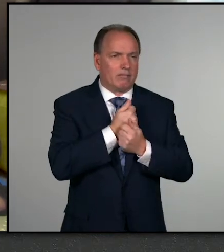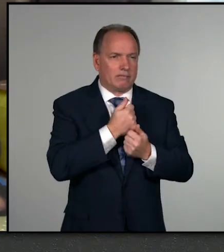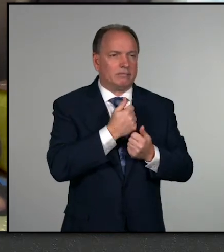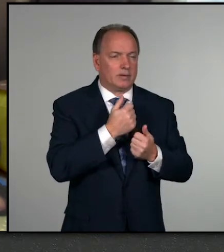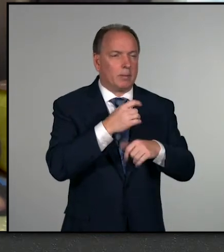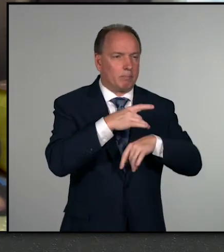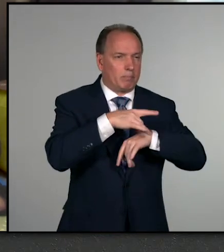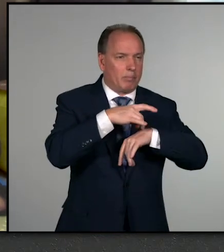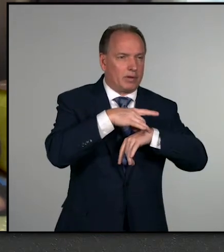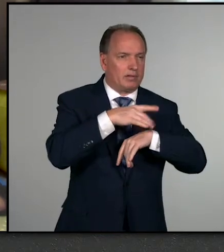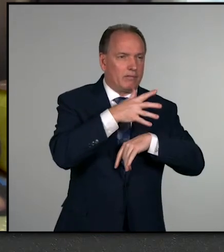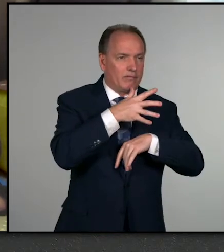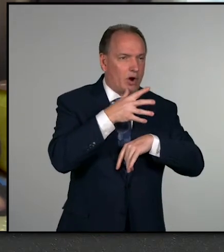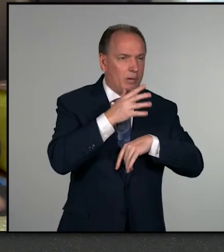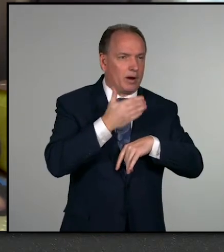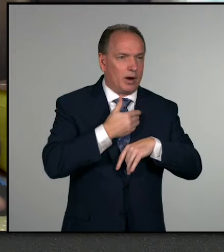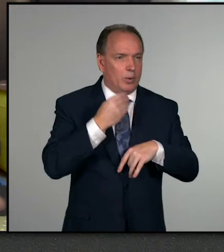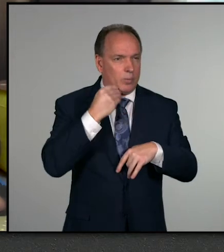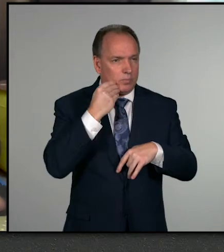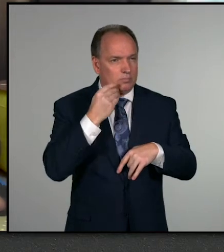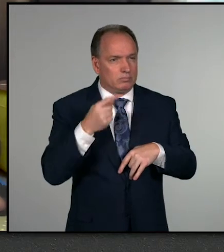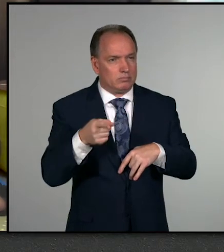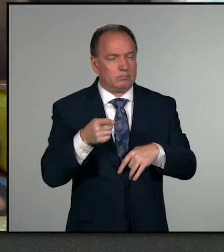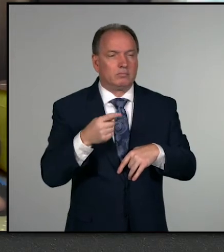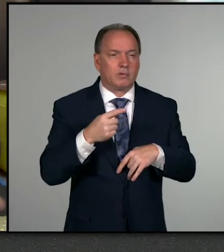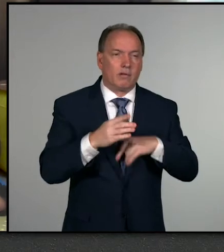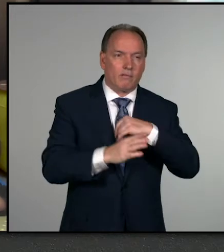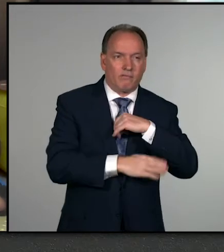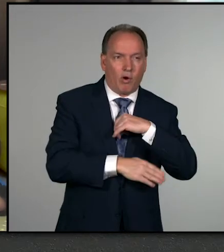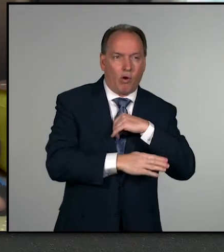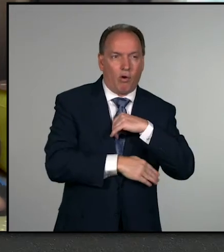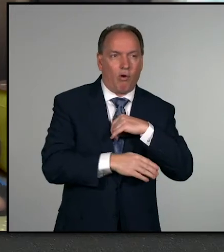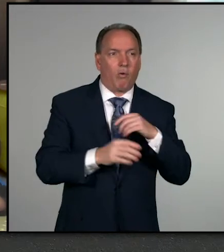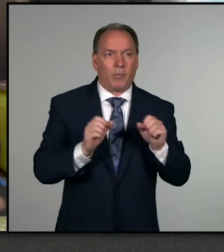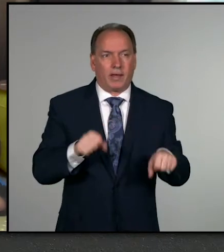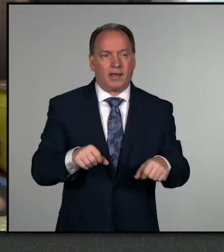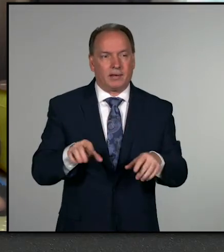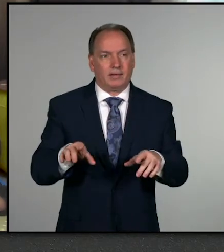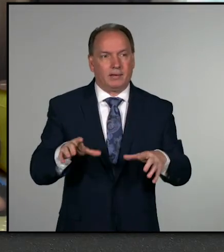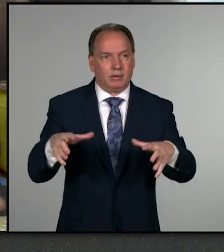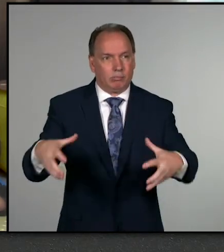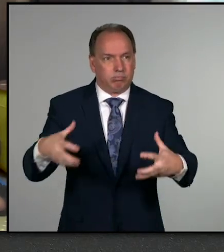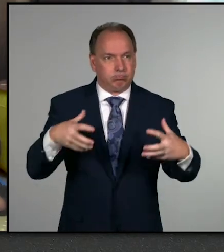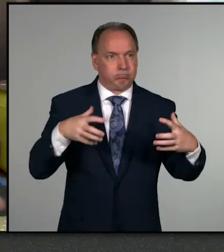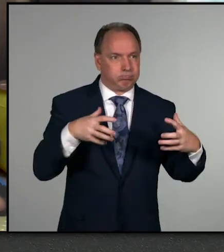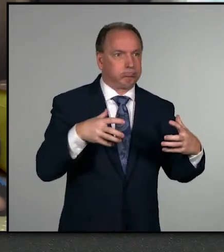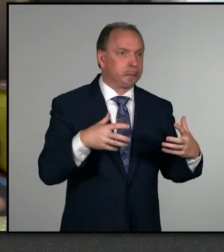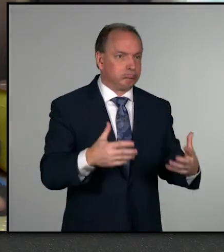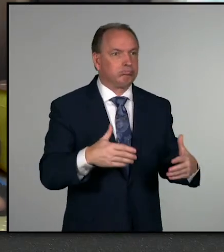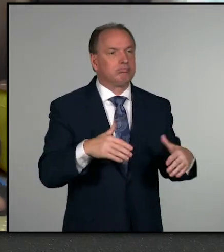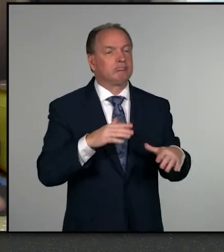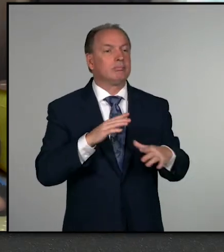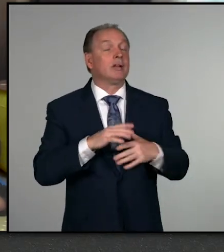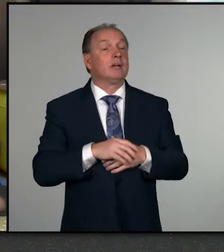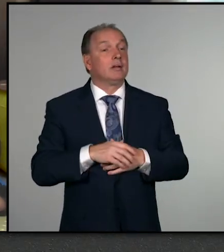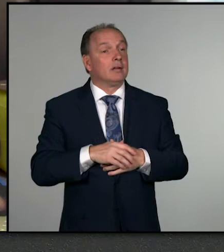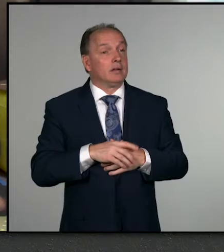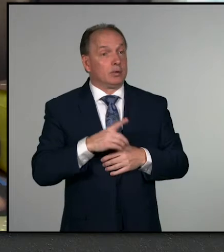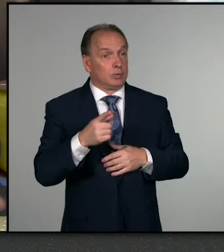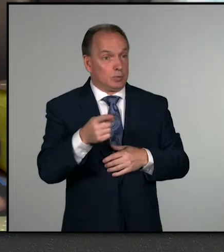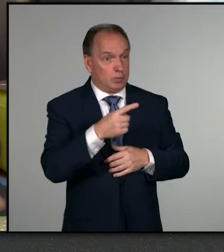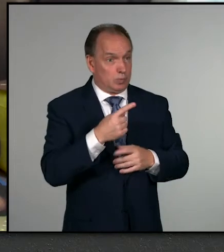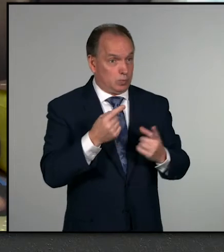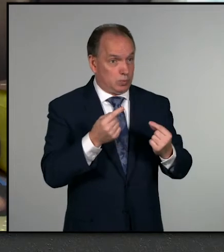pumpkins growing at our house, and in the fall they get really big and we like to pick them. So here's what you need to do to start your